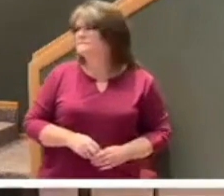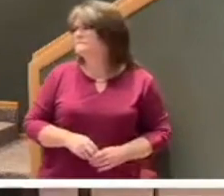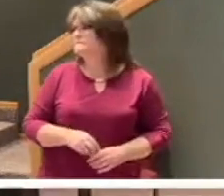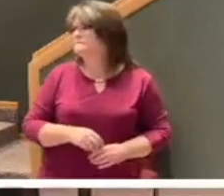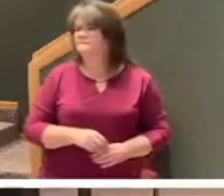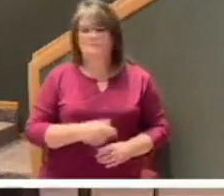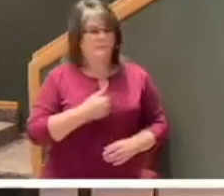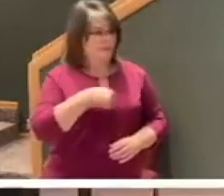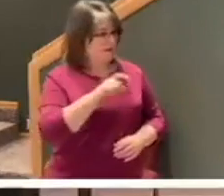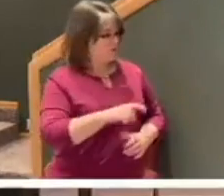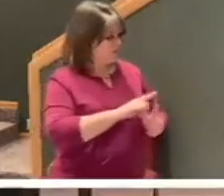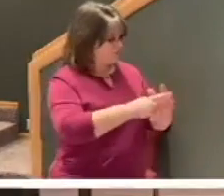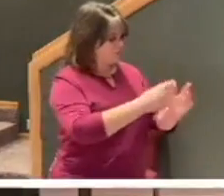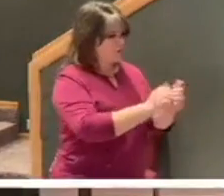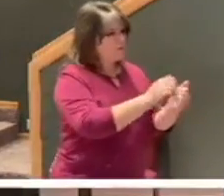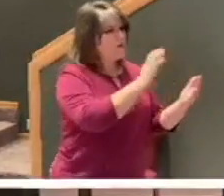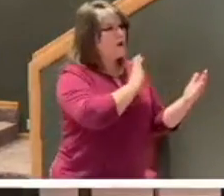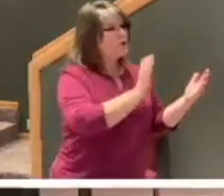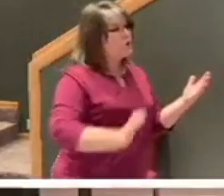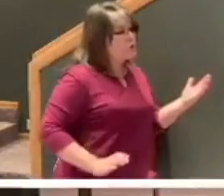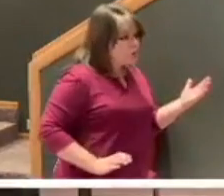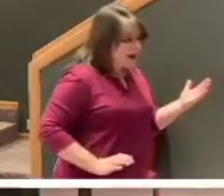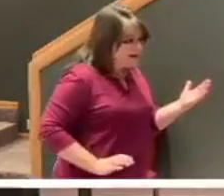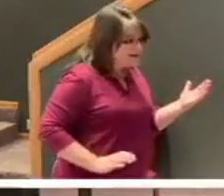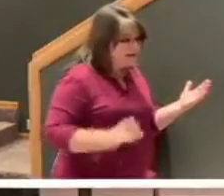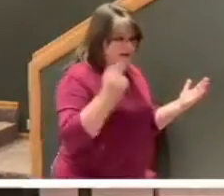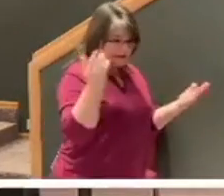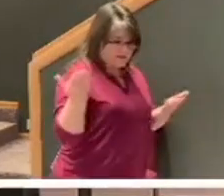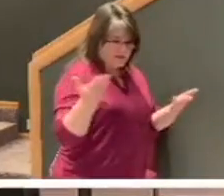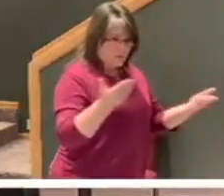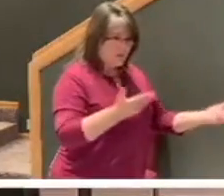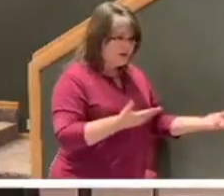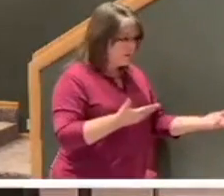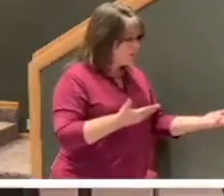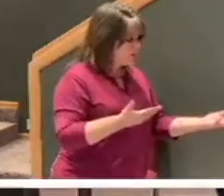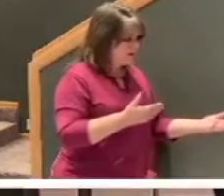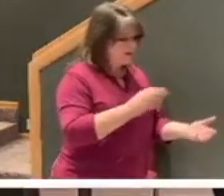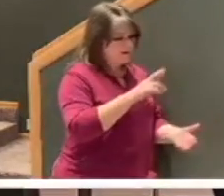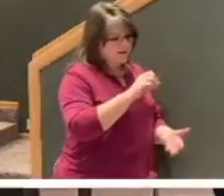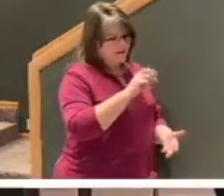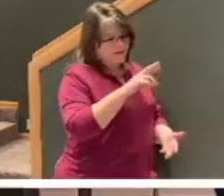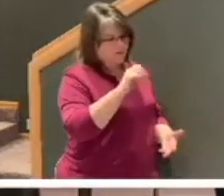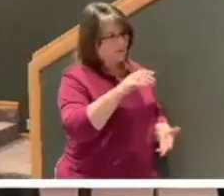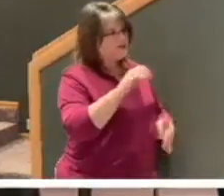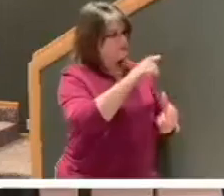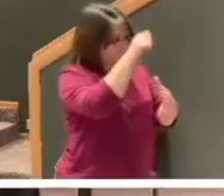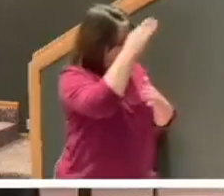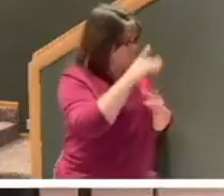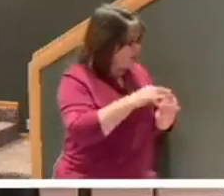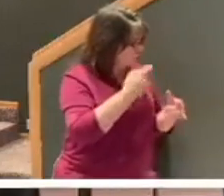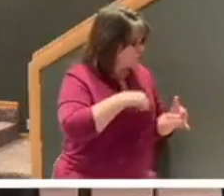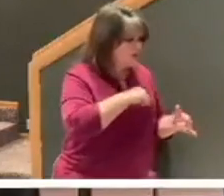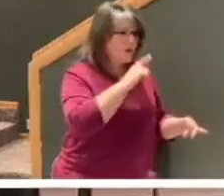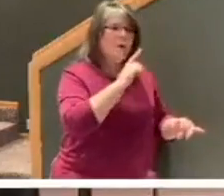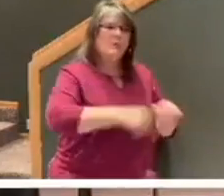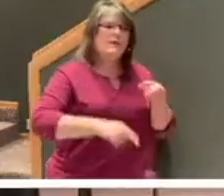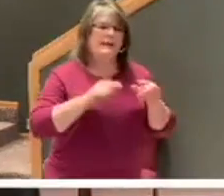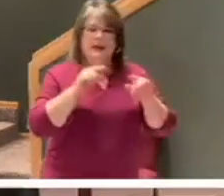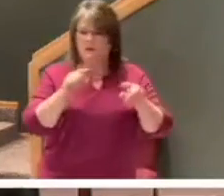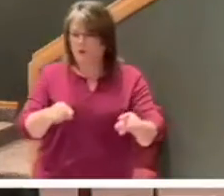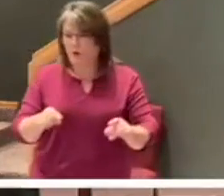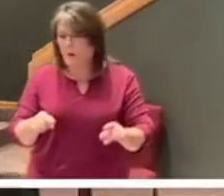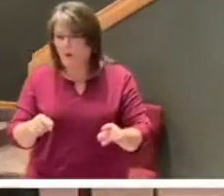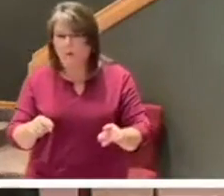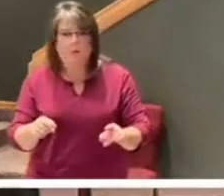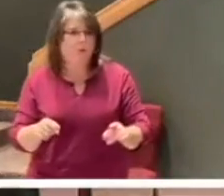So we have to start with Christ. He is the one that brings the infinite resource of God to us. We can't go